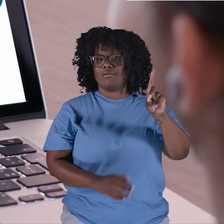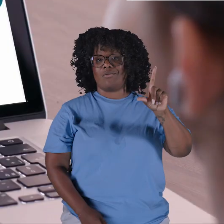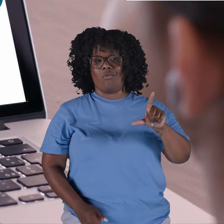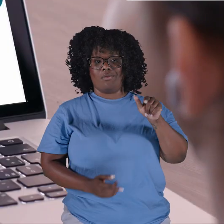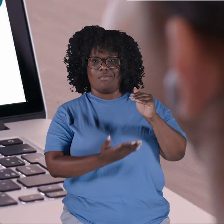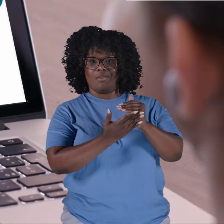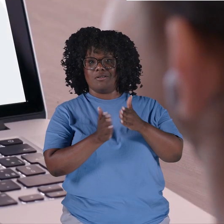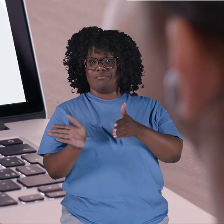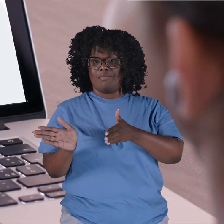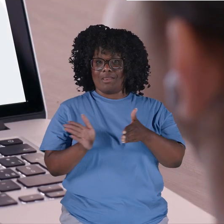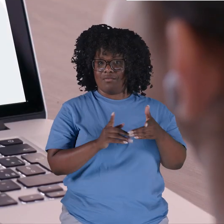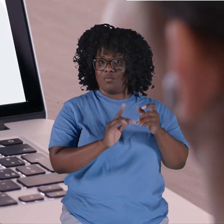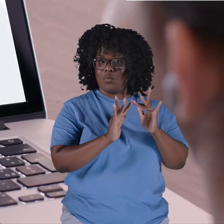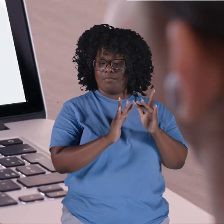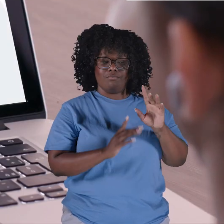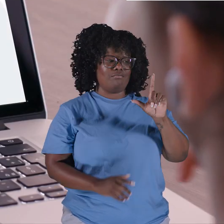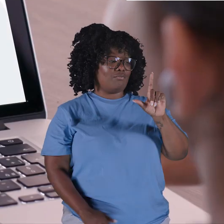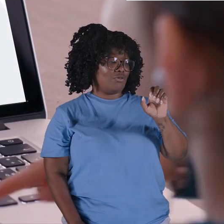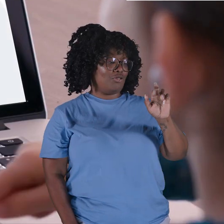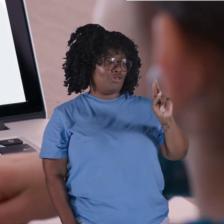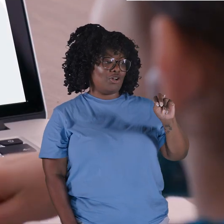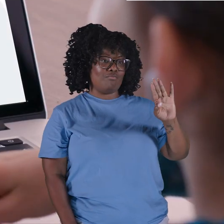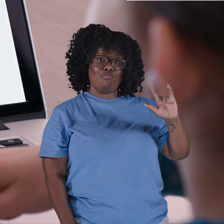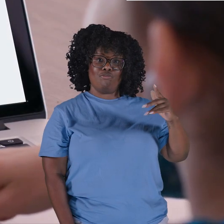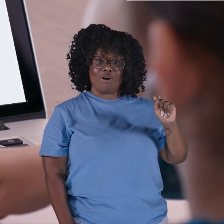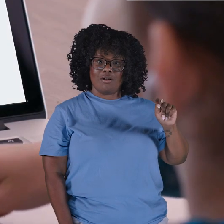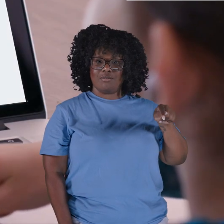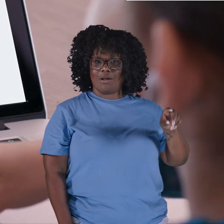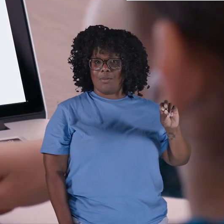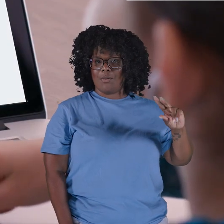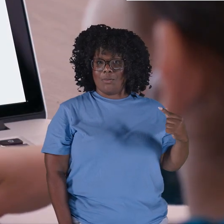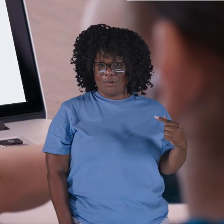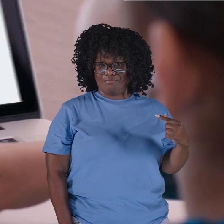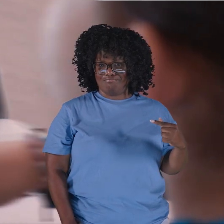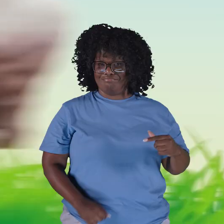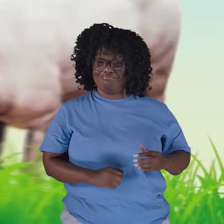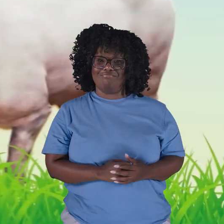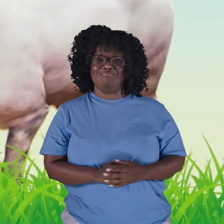this lesson plan from our website, learnbright.org.